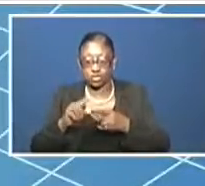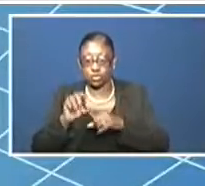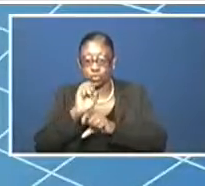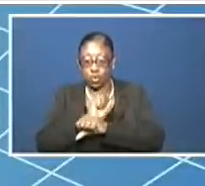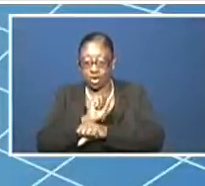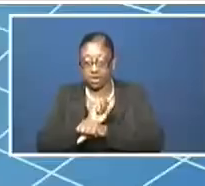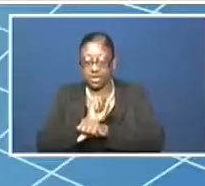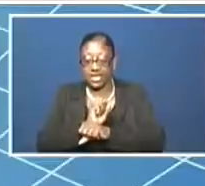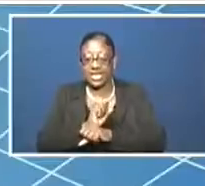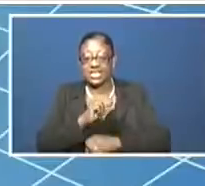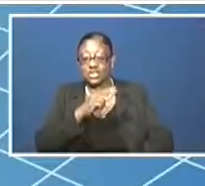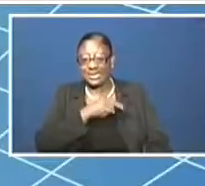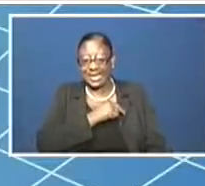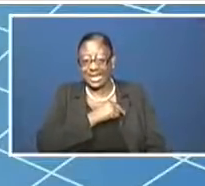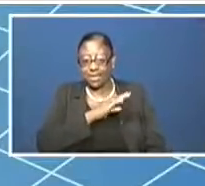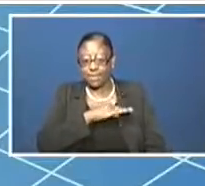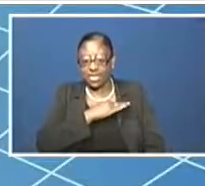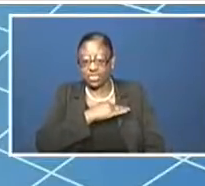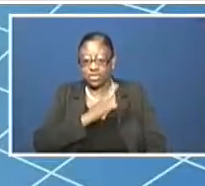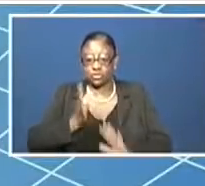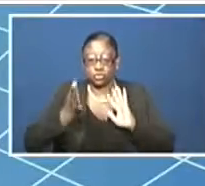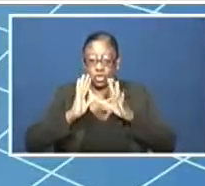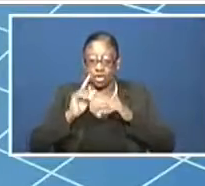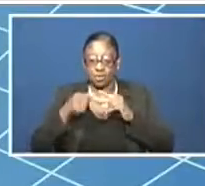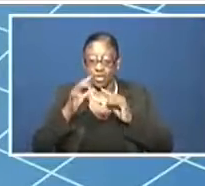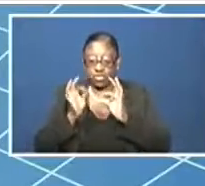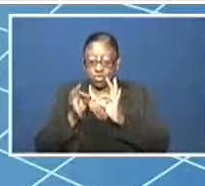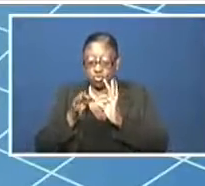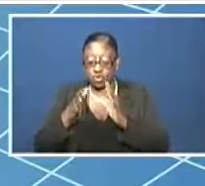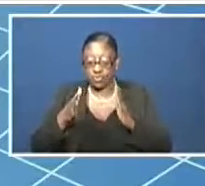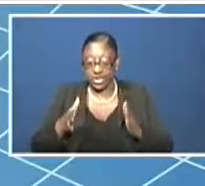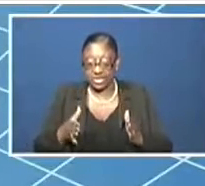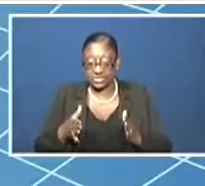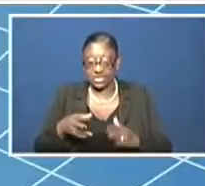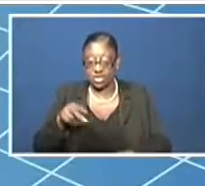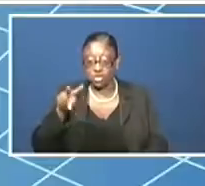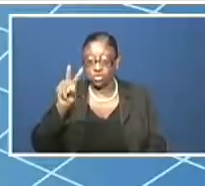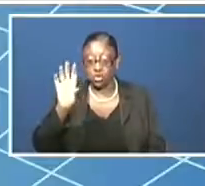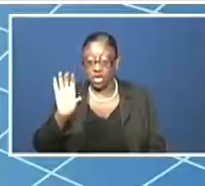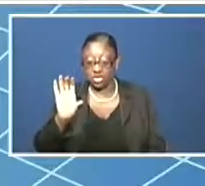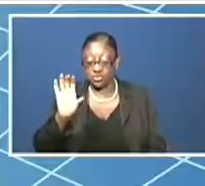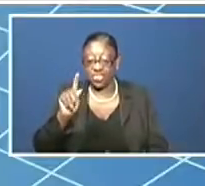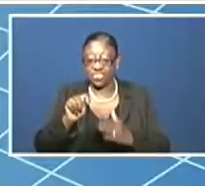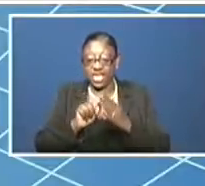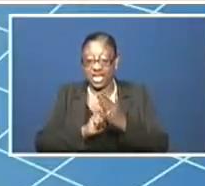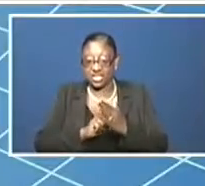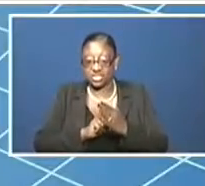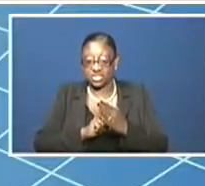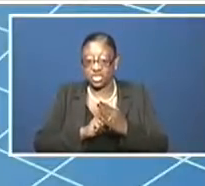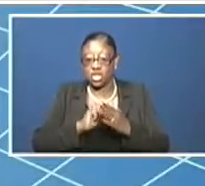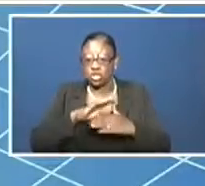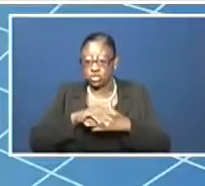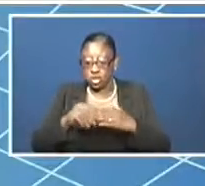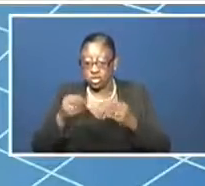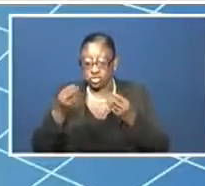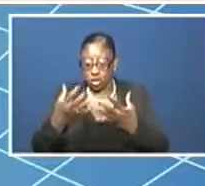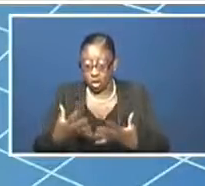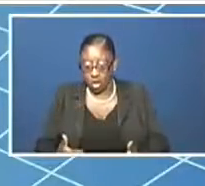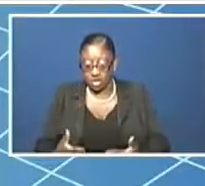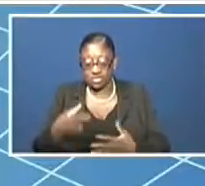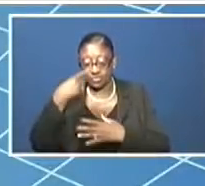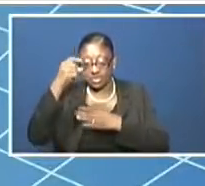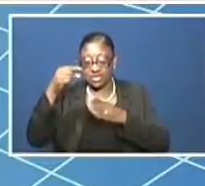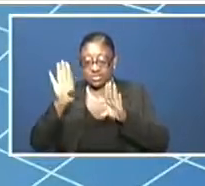Nicolette Bethel talked about the necessary repairs and the $200,000 in losses incurred due to the